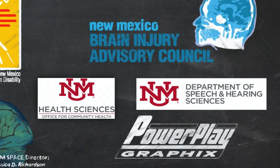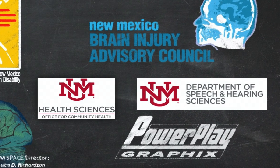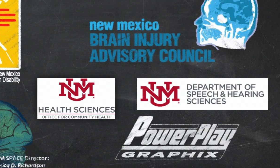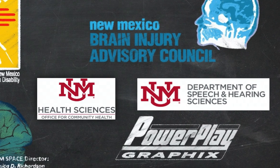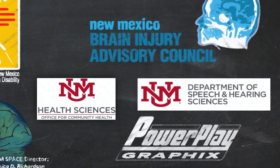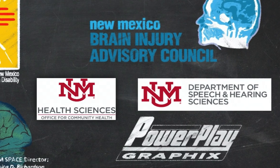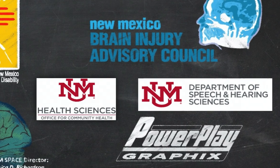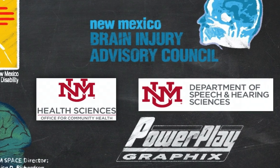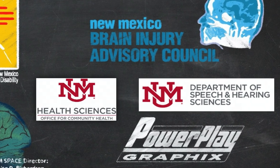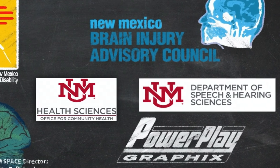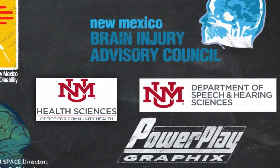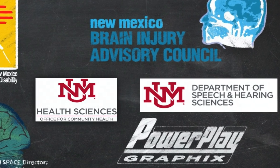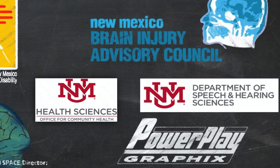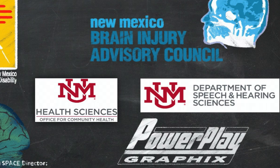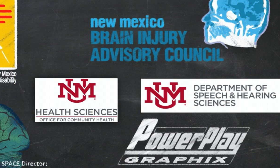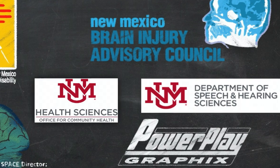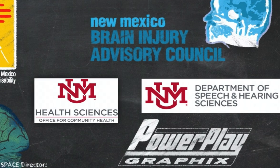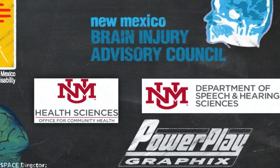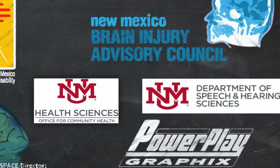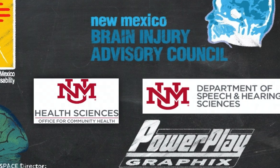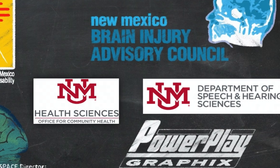TBI.